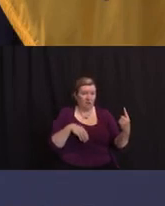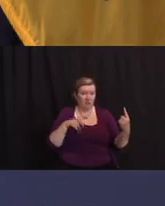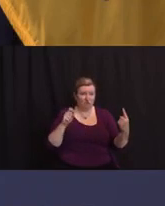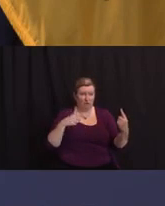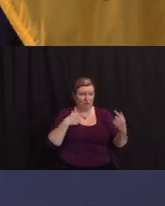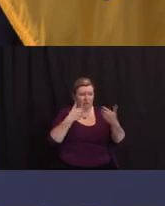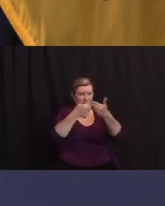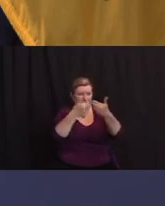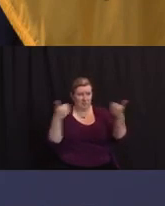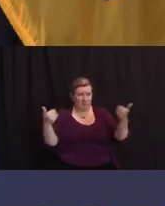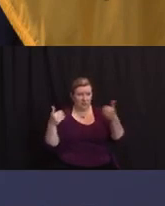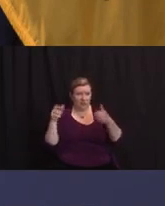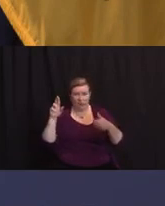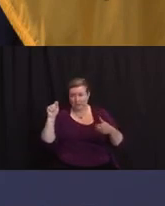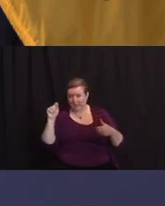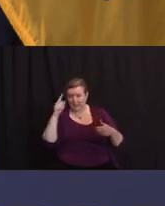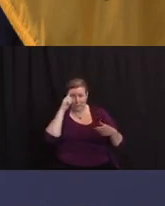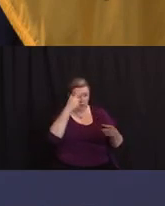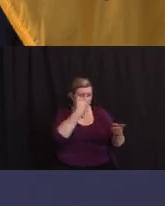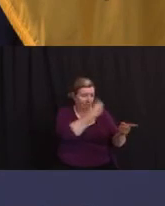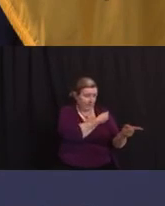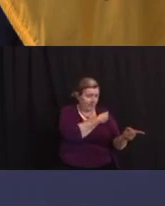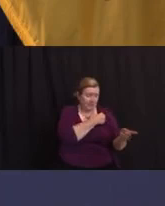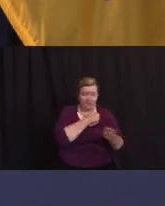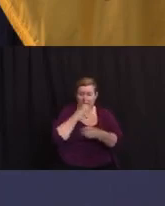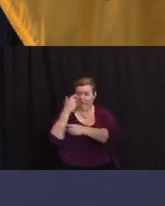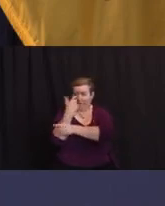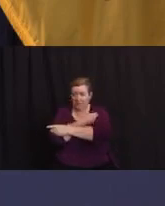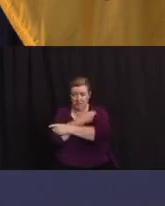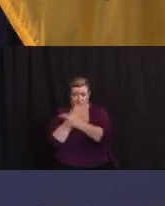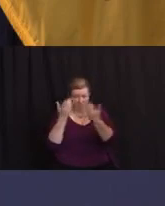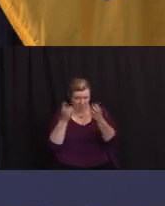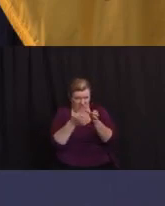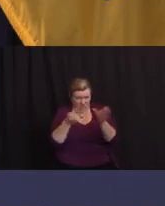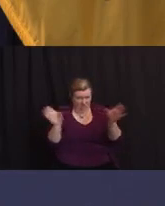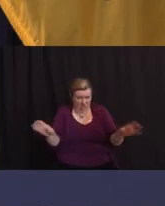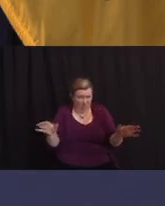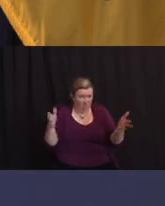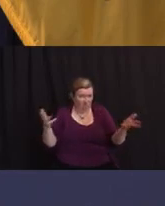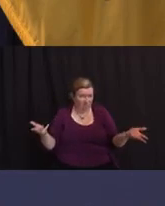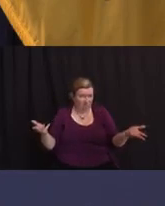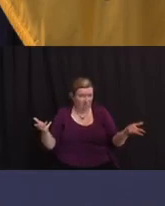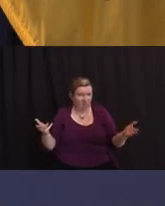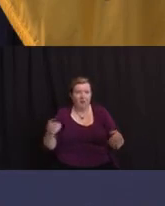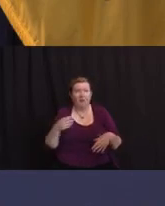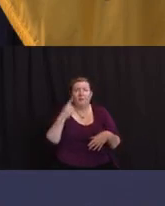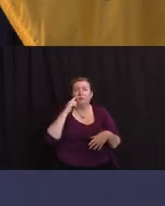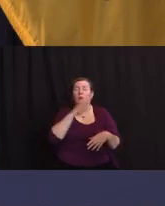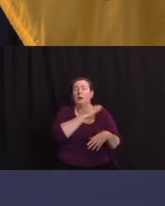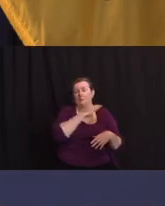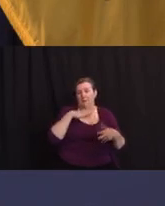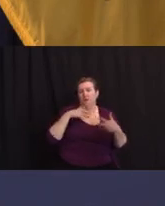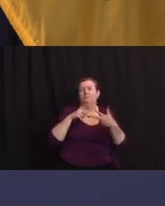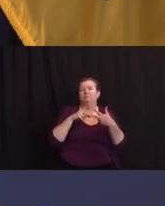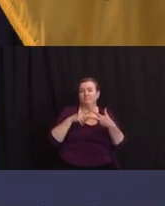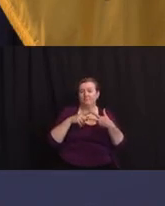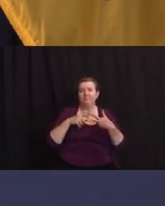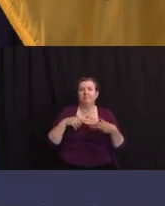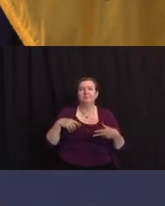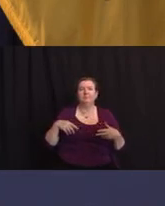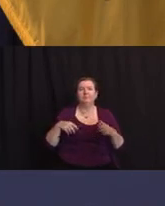and unvaccinated in these briefings to give context? For the Commissioner, the state's death toll is